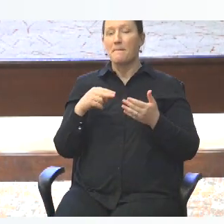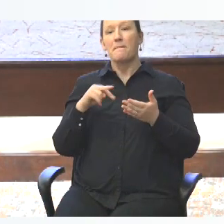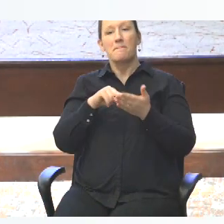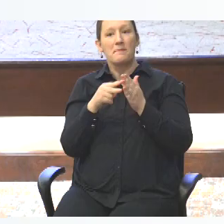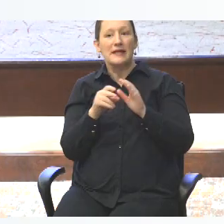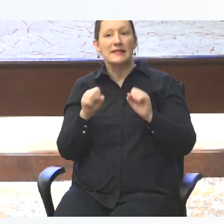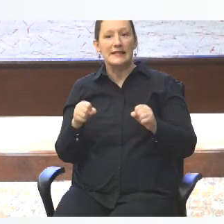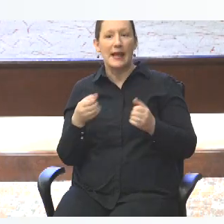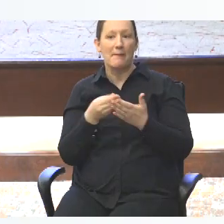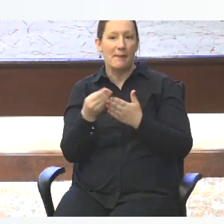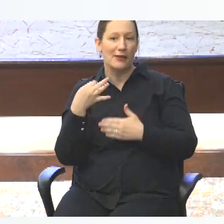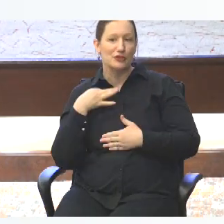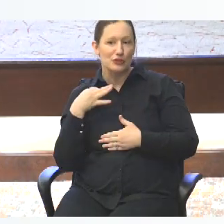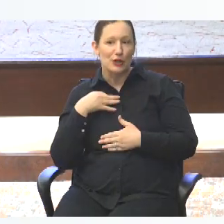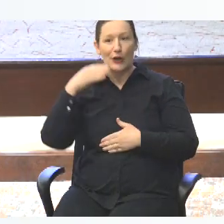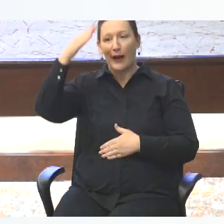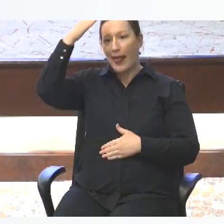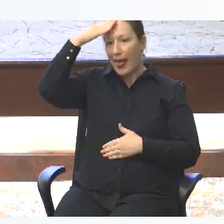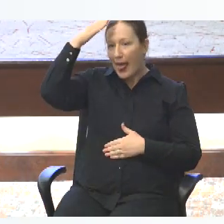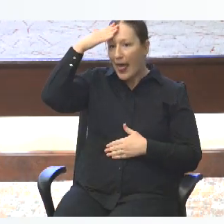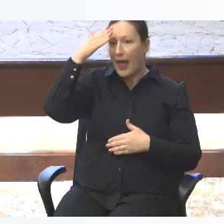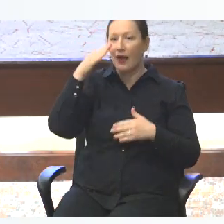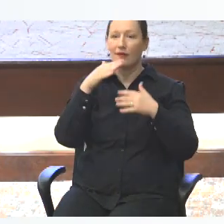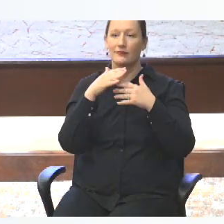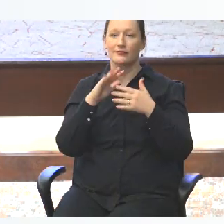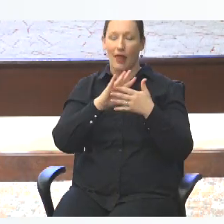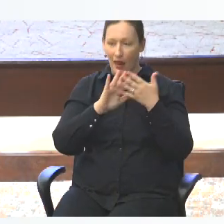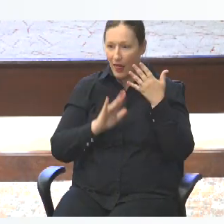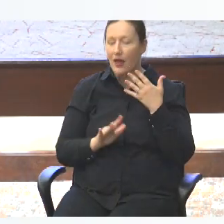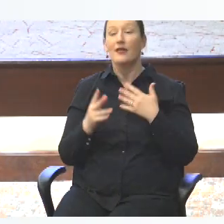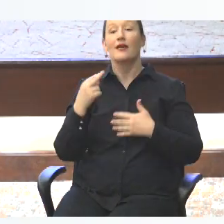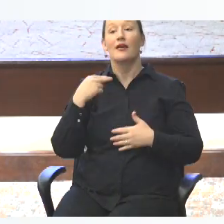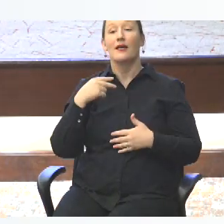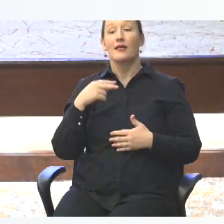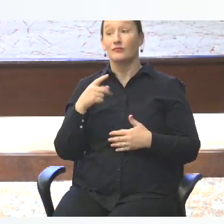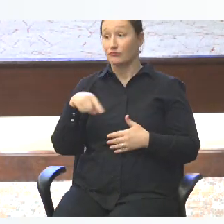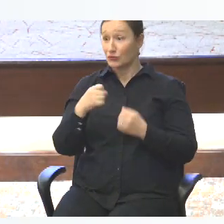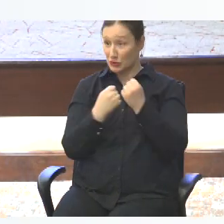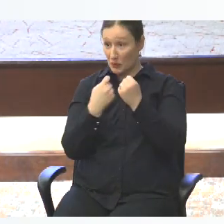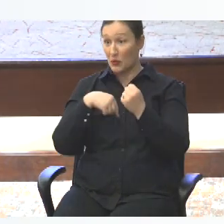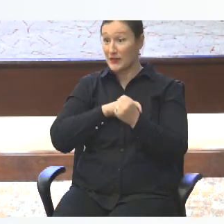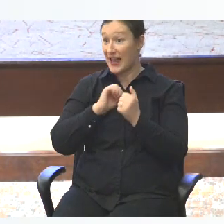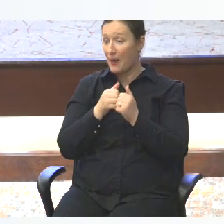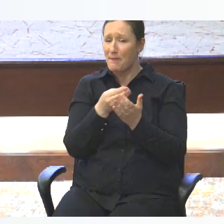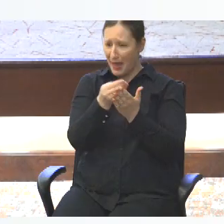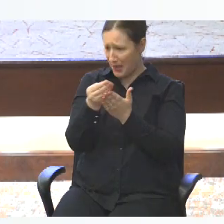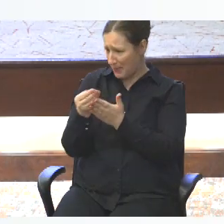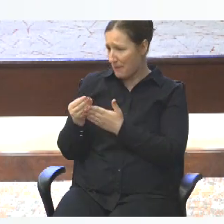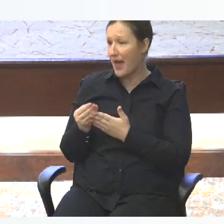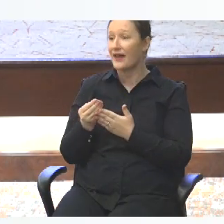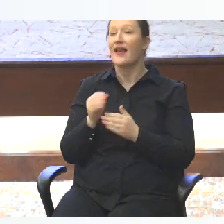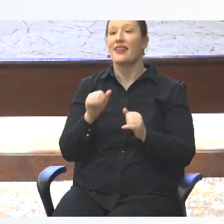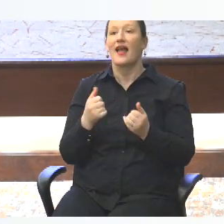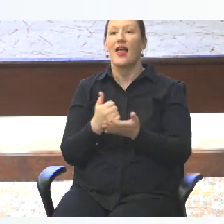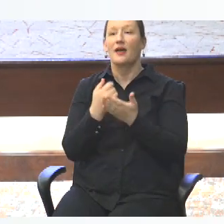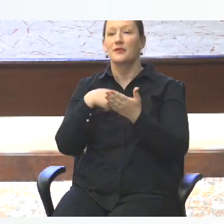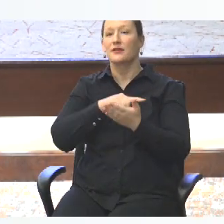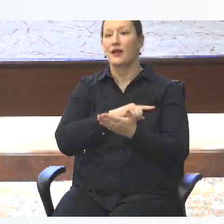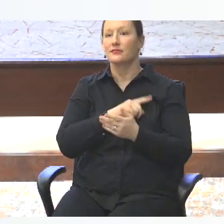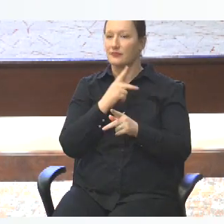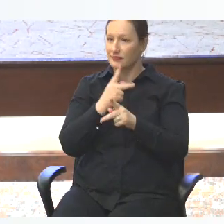in our care. Merch sales also help keep vital programs running to help cover enrichment and welfare costs for